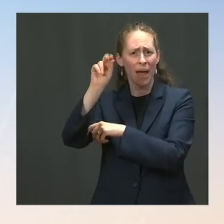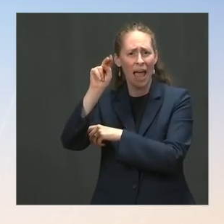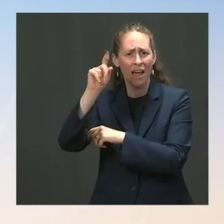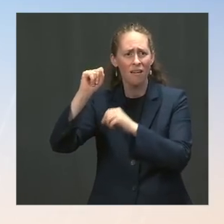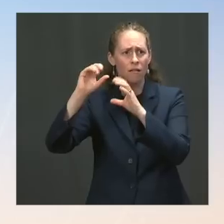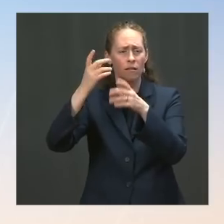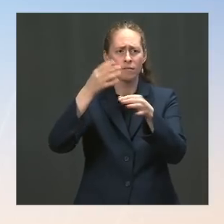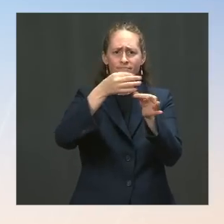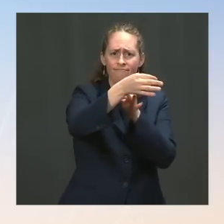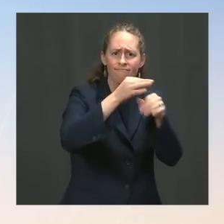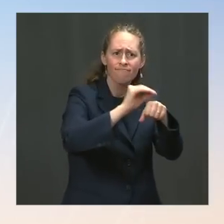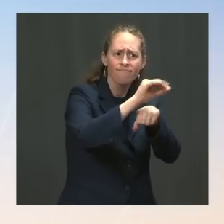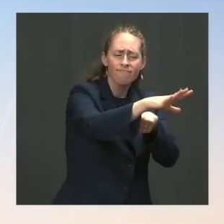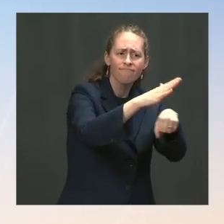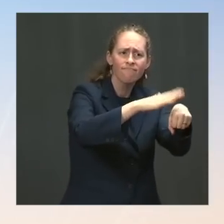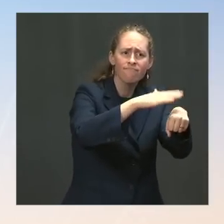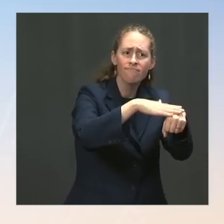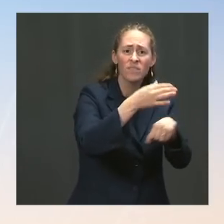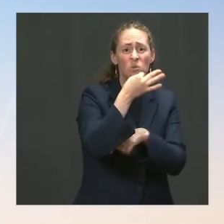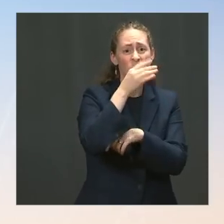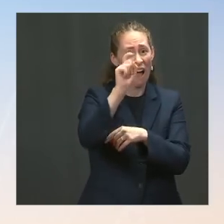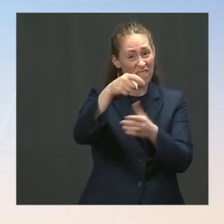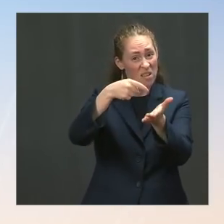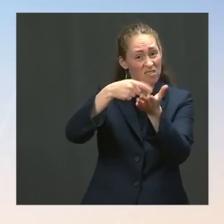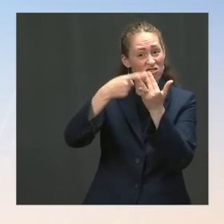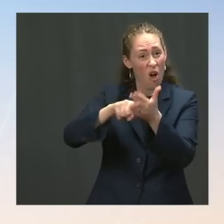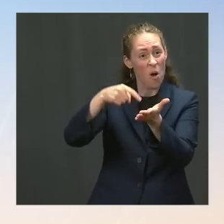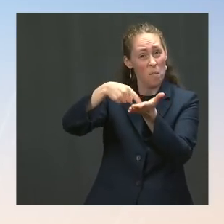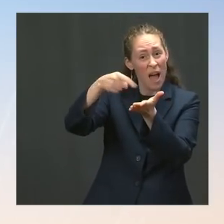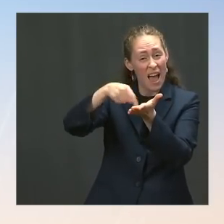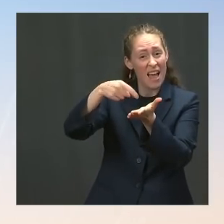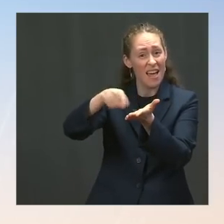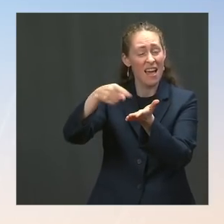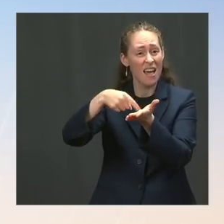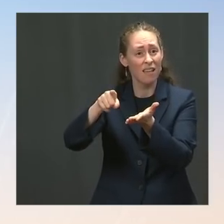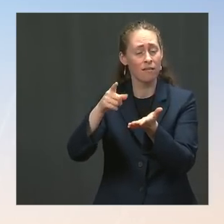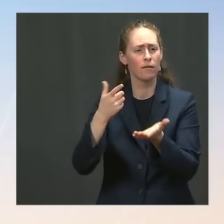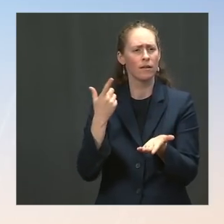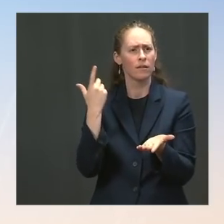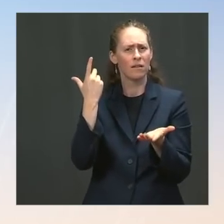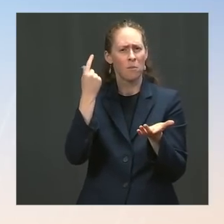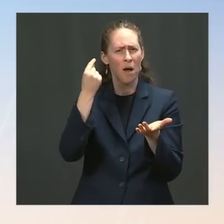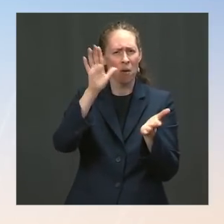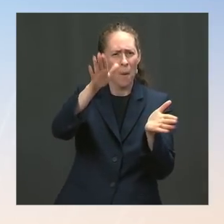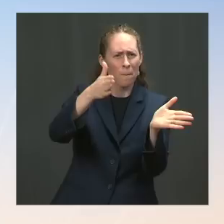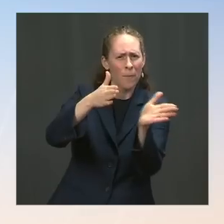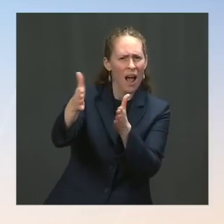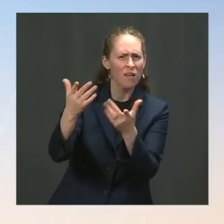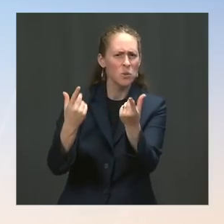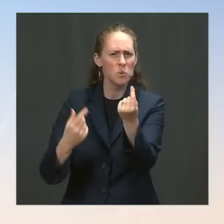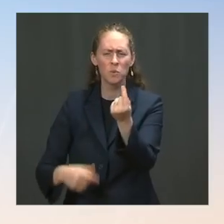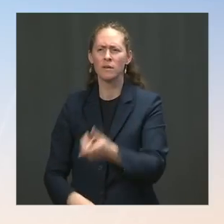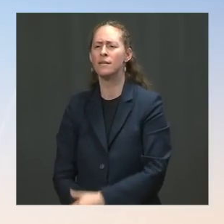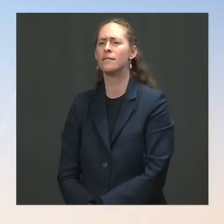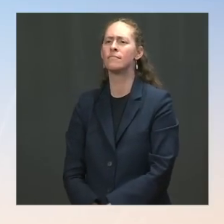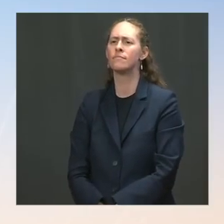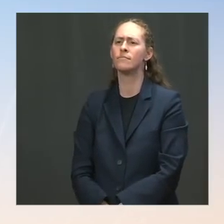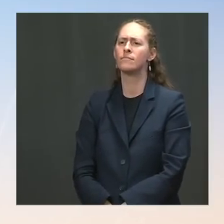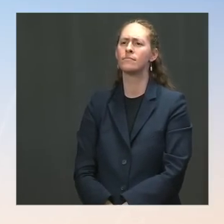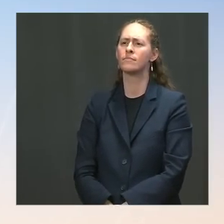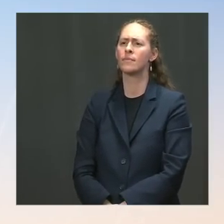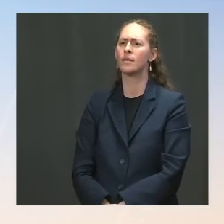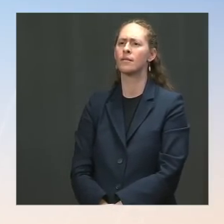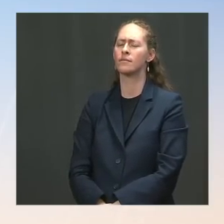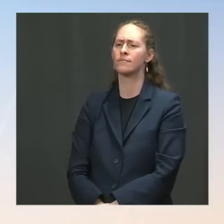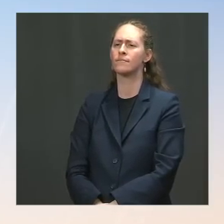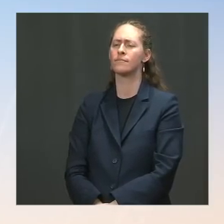will start. So do you guys have any additional guidance for that? And if not, sure. when can we expect Sure. I'm not